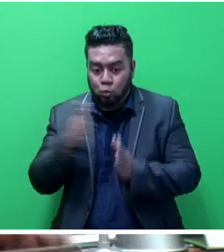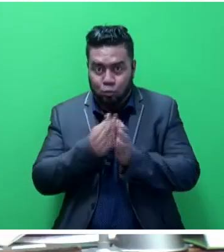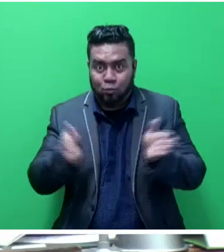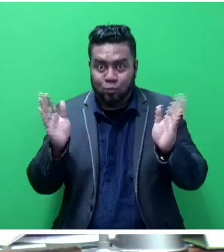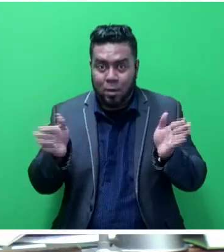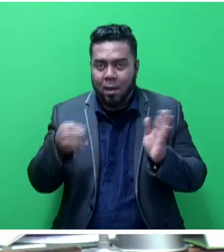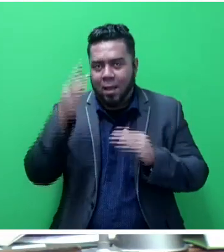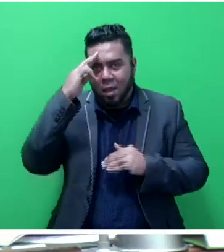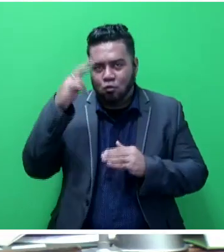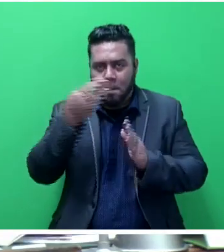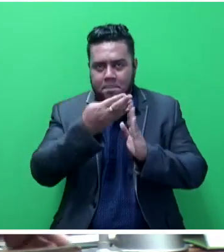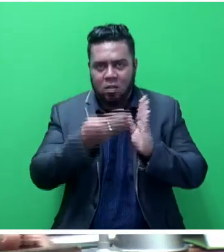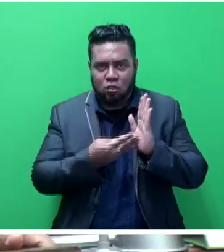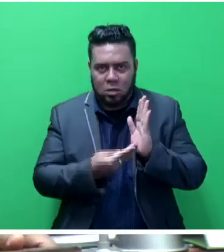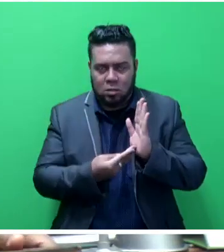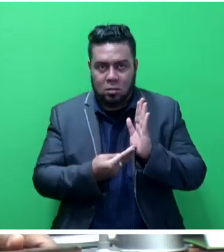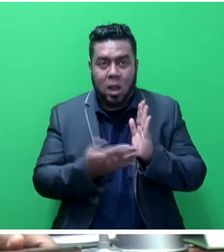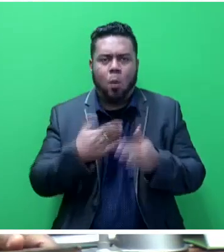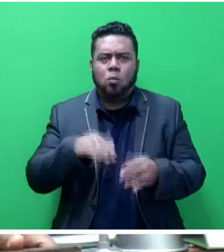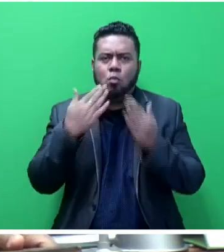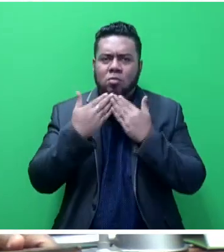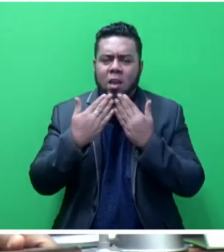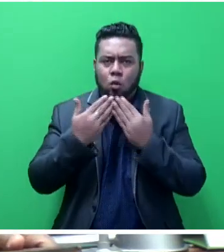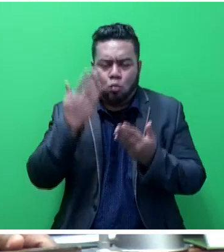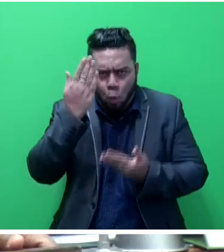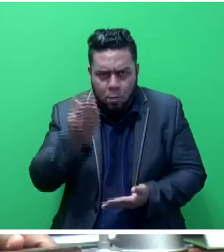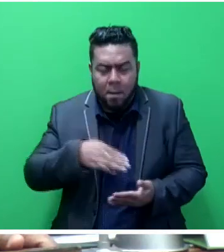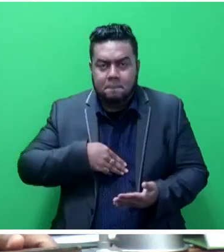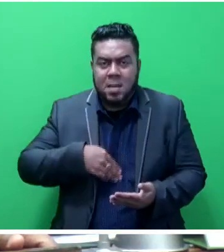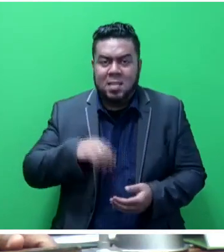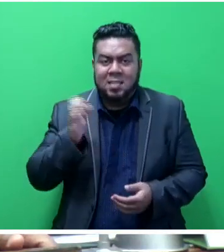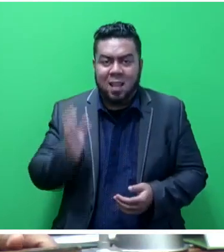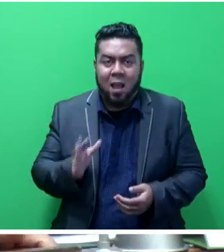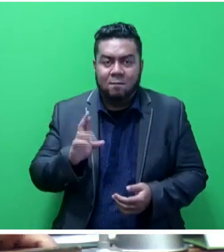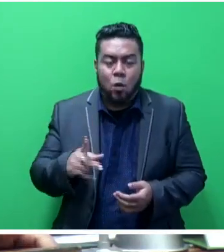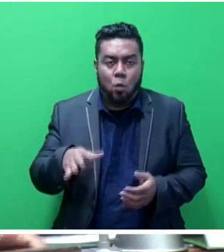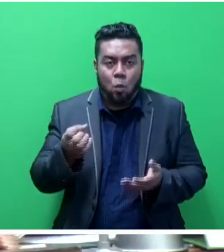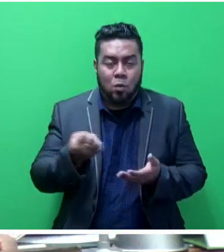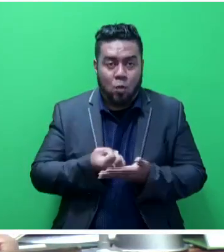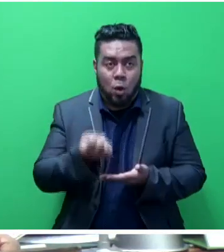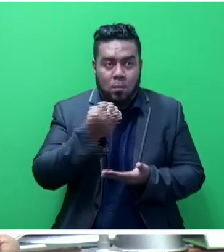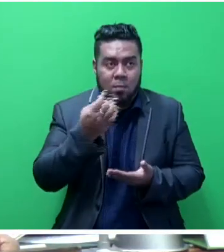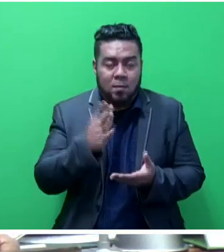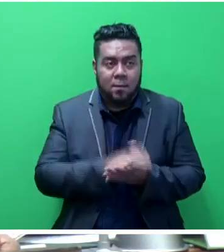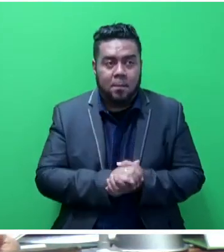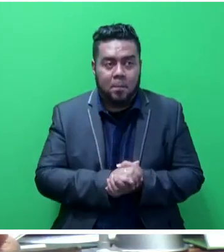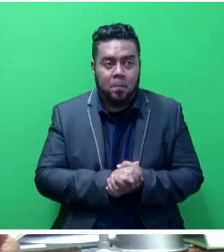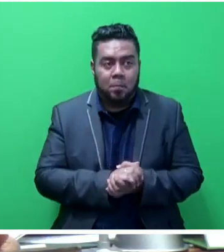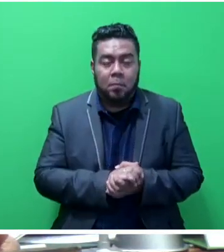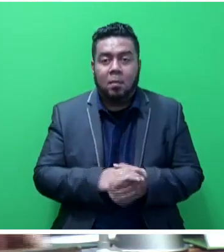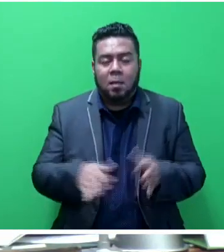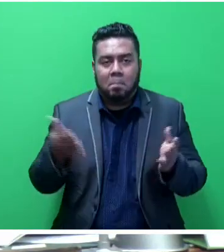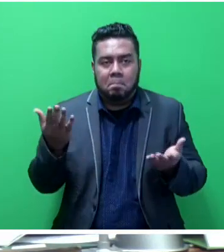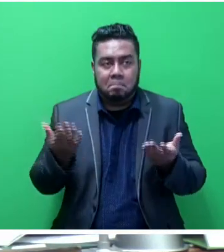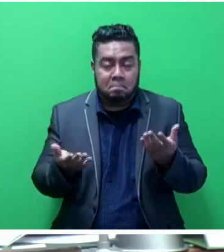Mr. Speaker, sir, I want to thank the Honorable Minister for Economy for delivering a masterpiece of a budget that balances